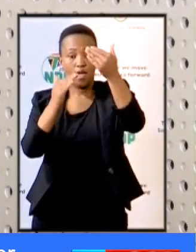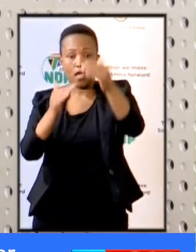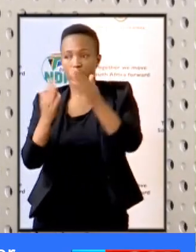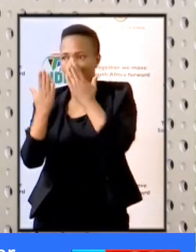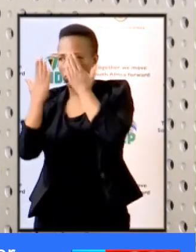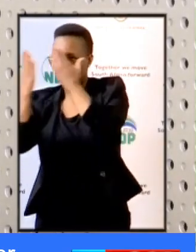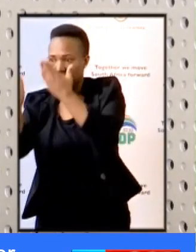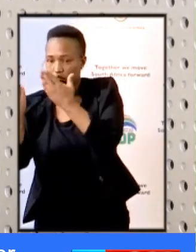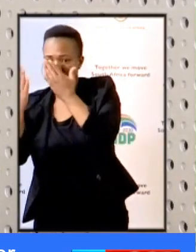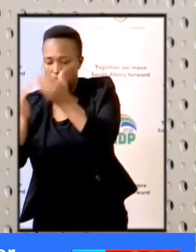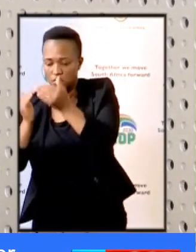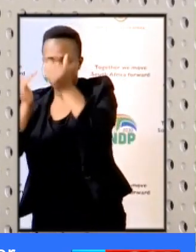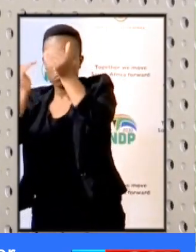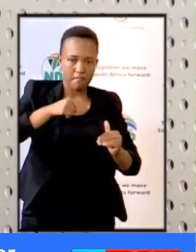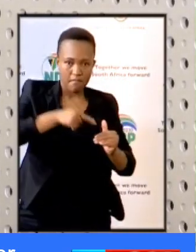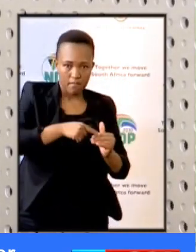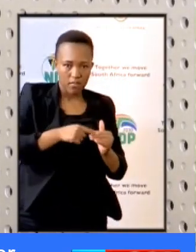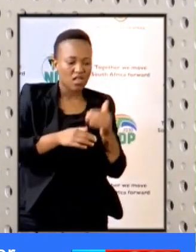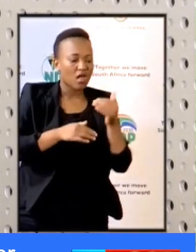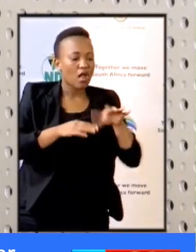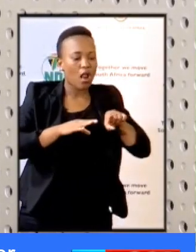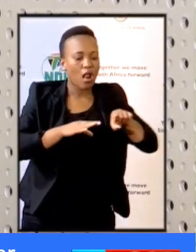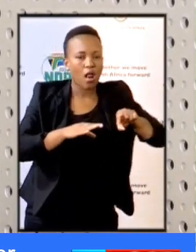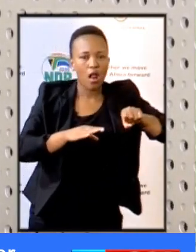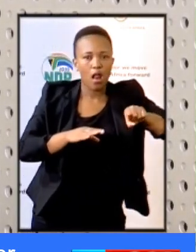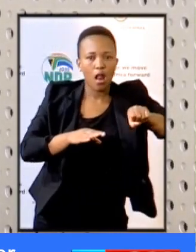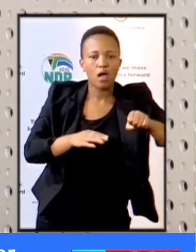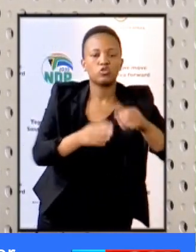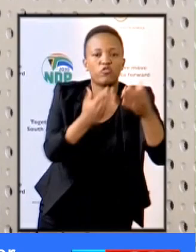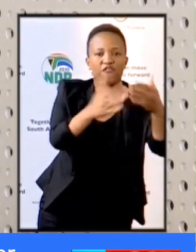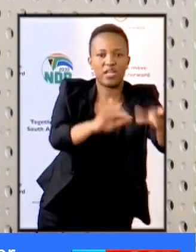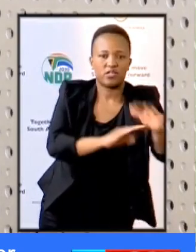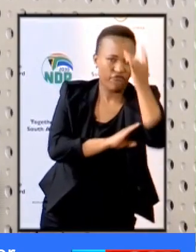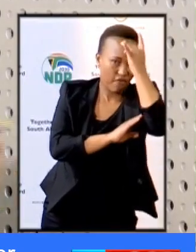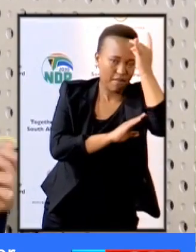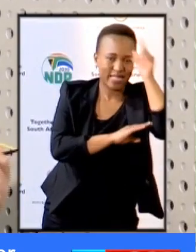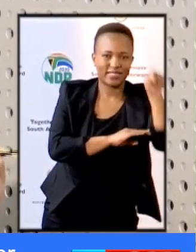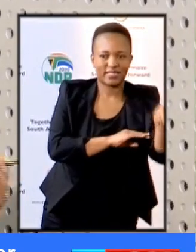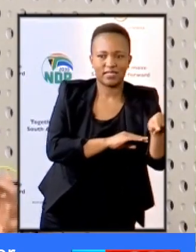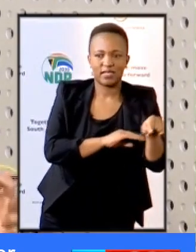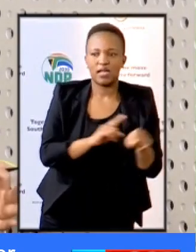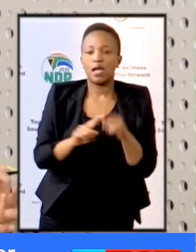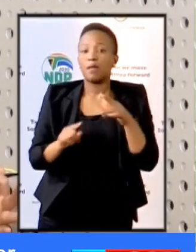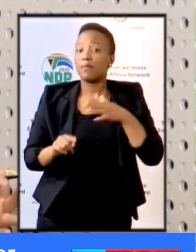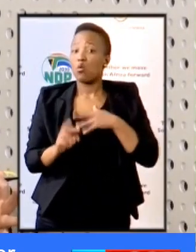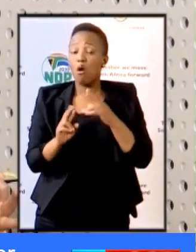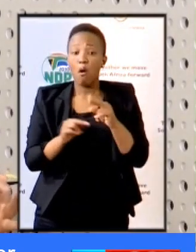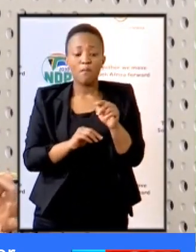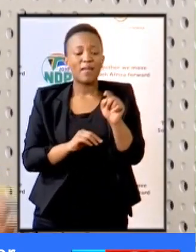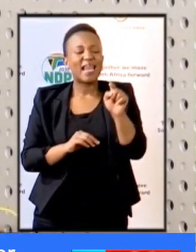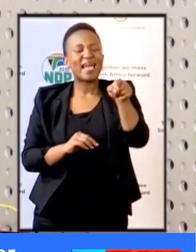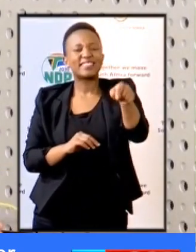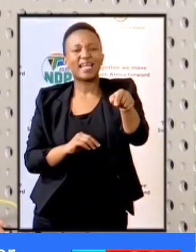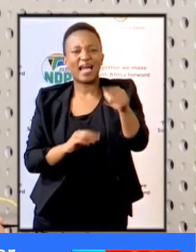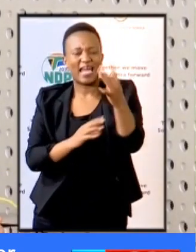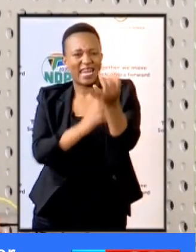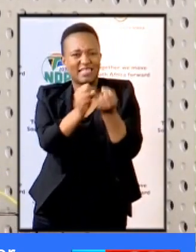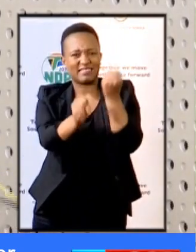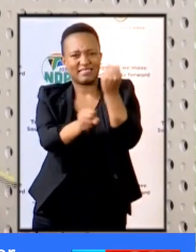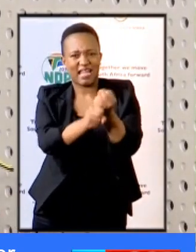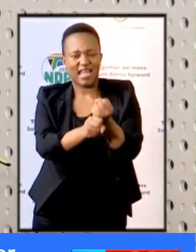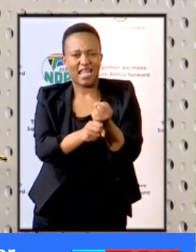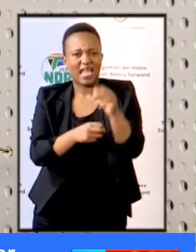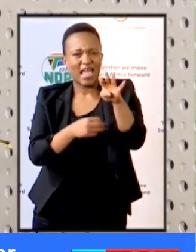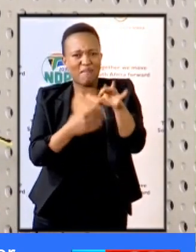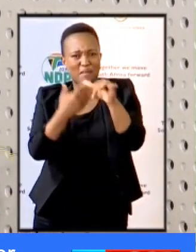by gets left behind. We are hoping it won't be later than April, the latest, if